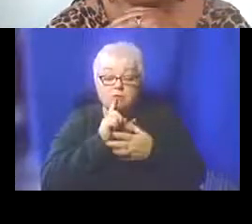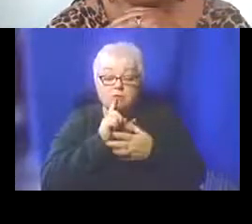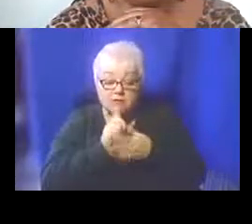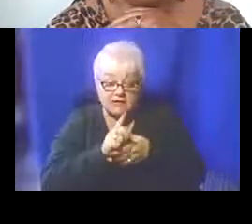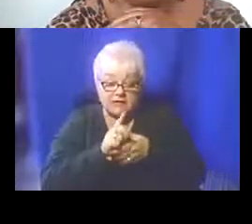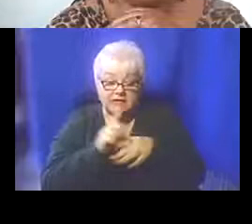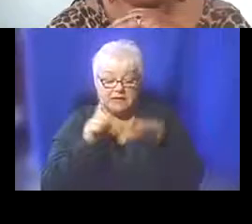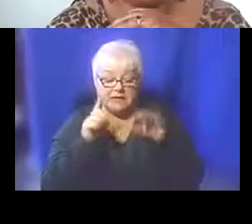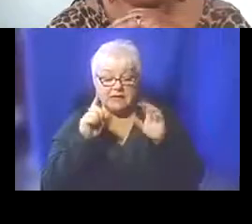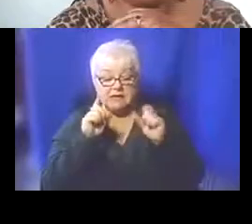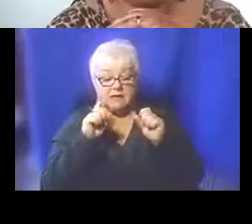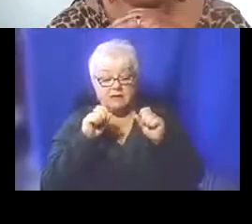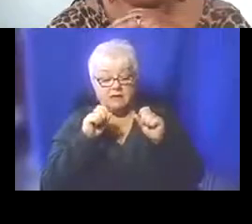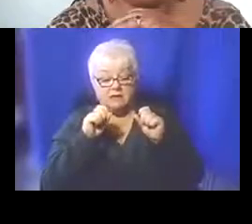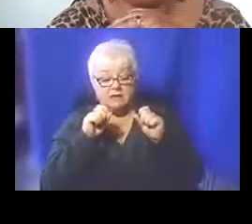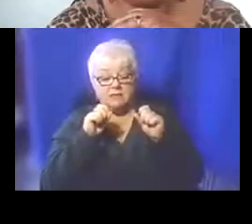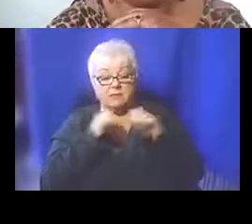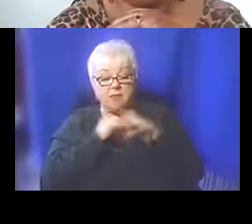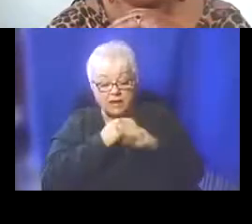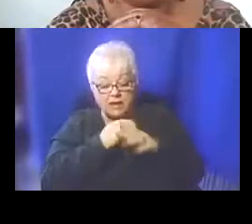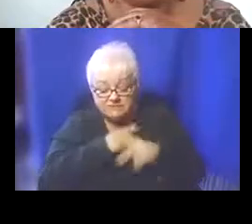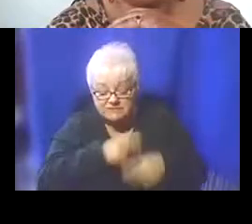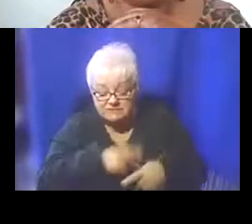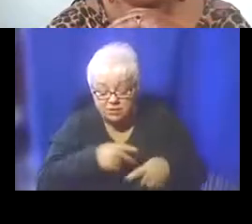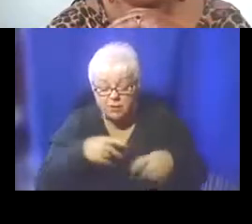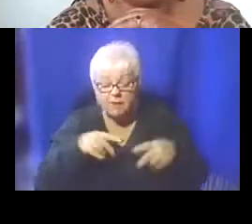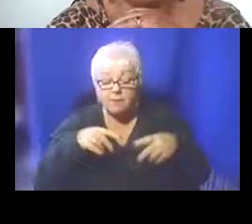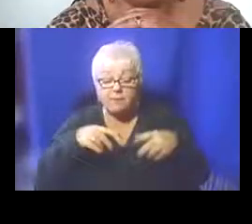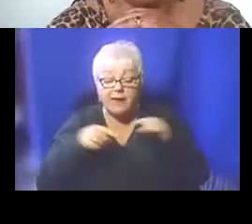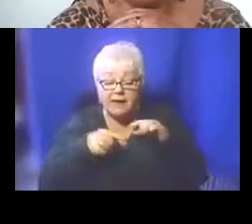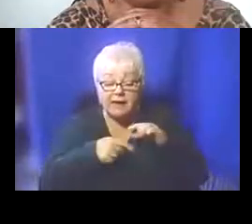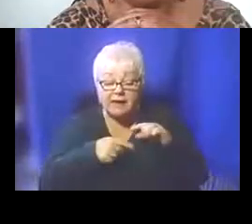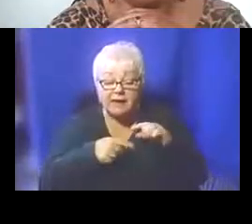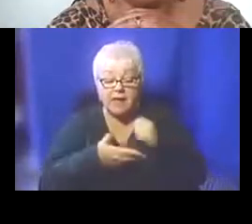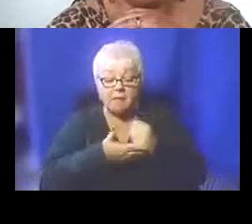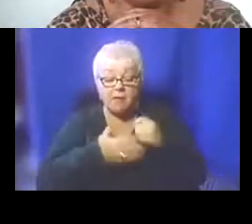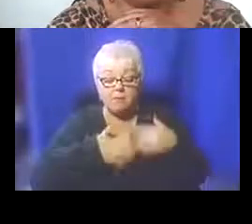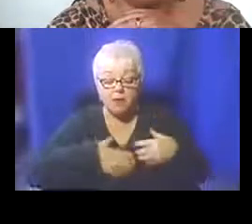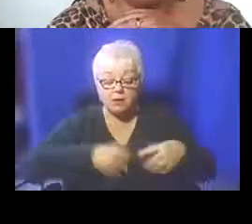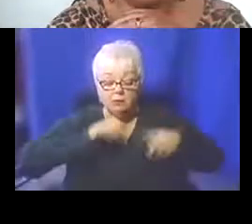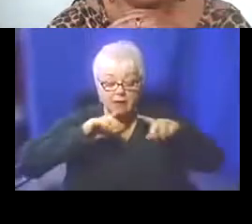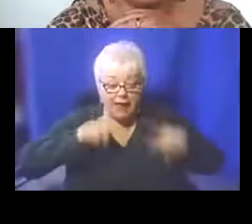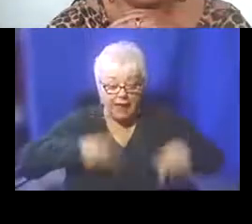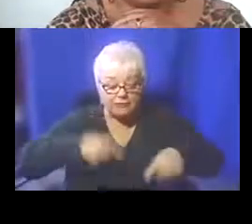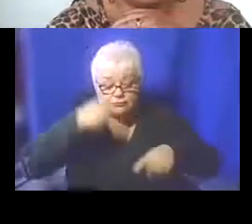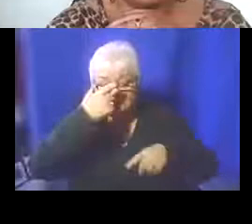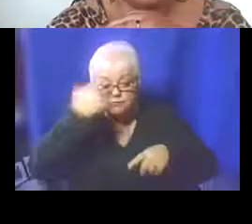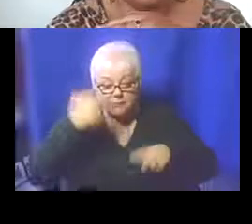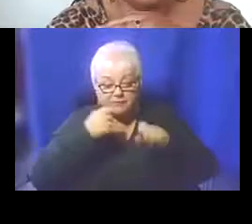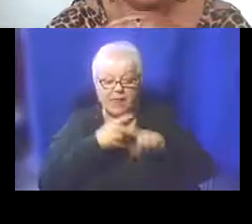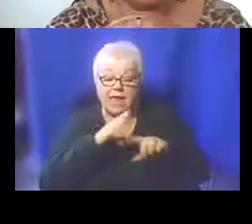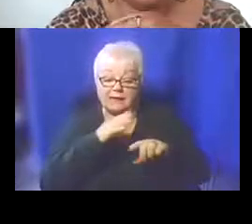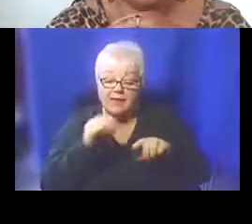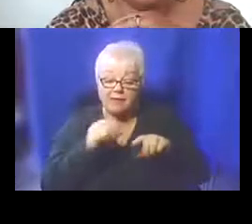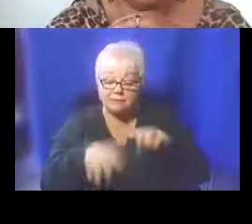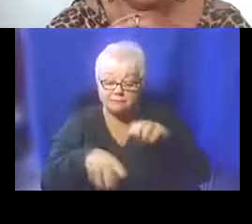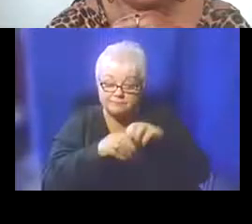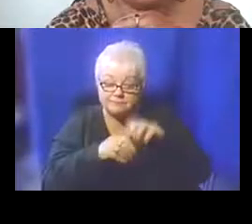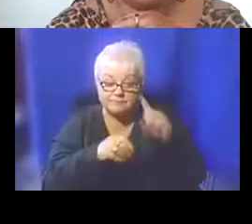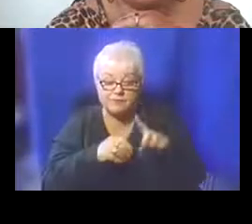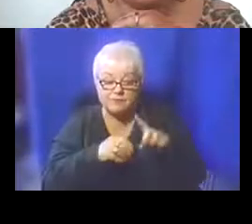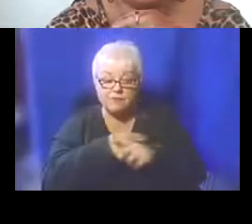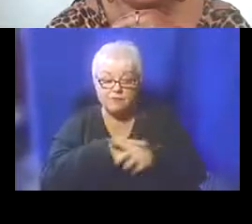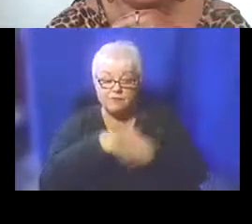in blocking the physical pain, helping the body react to the trauma of the assault. Now here's the kicker. Those four